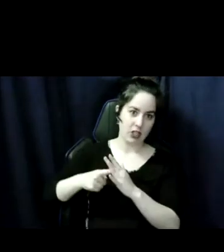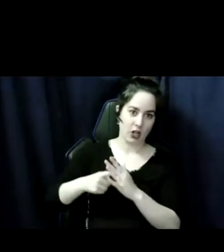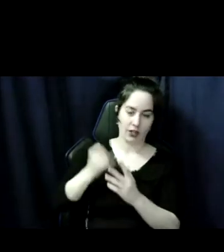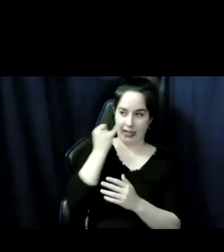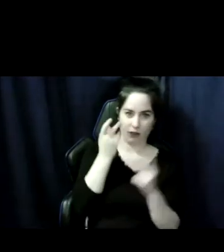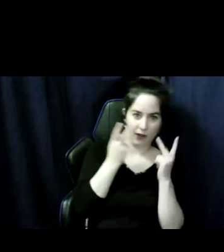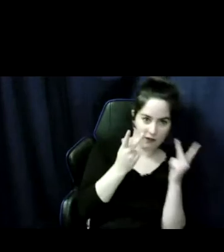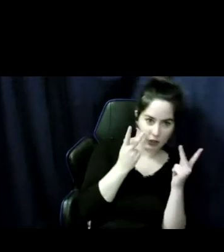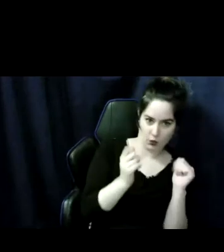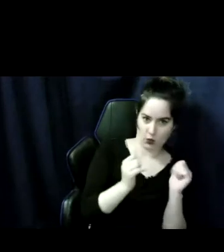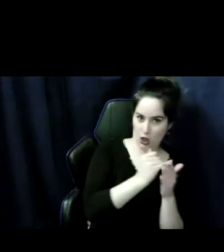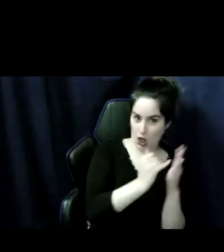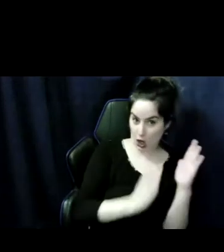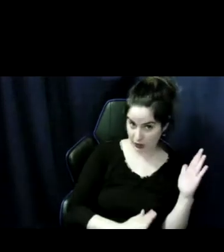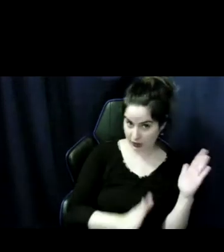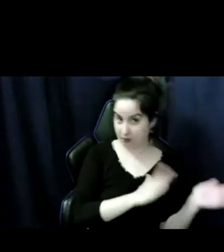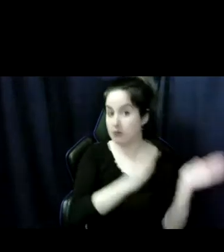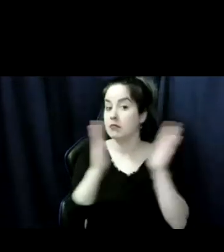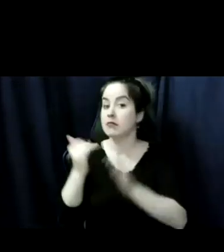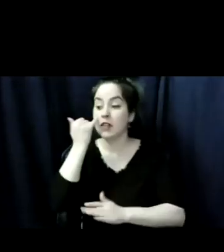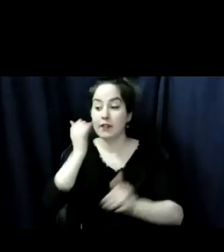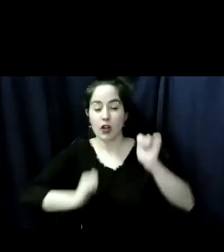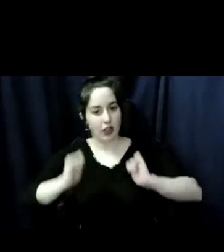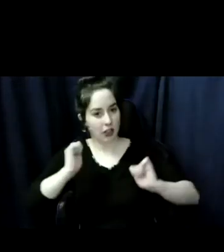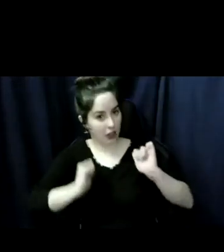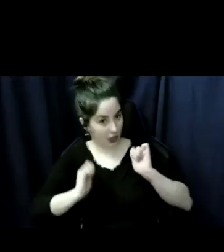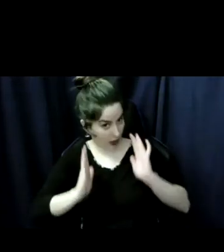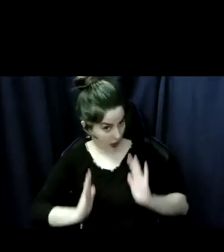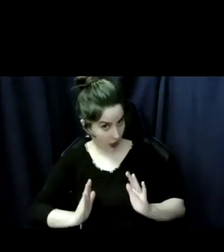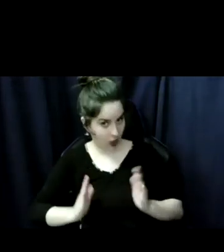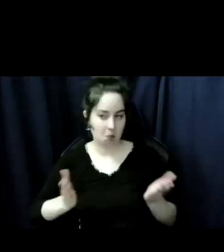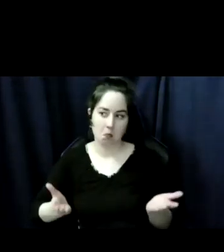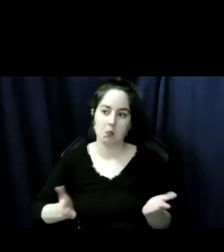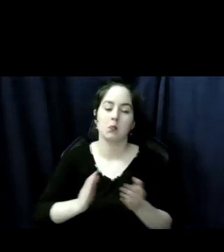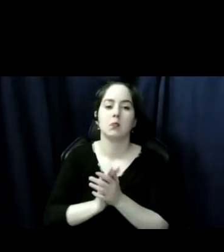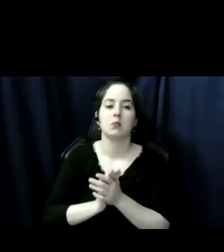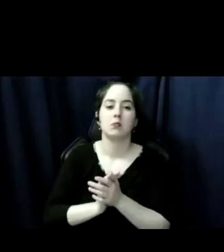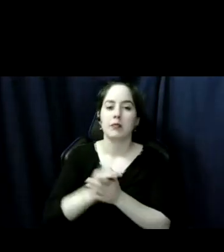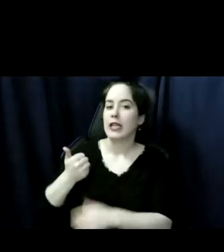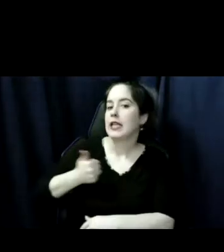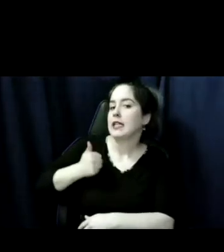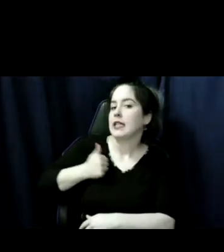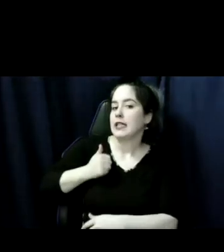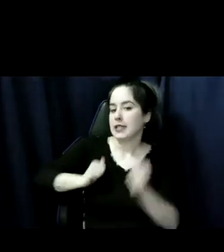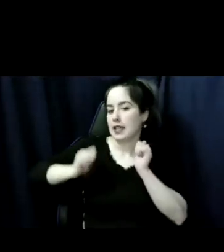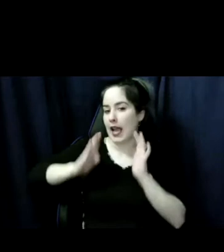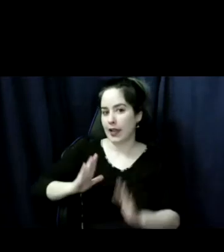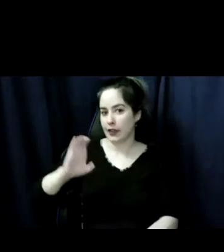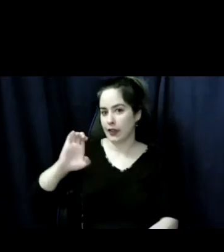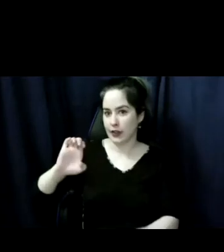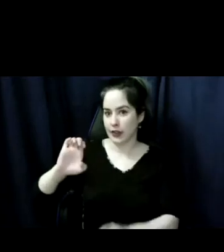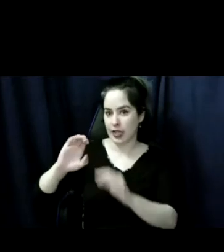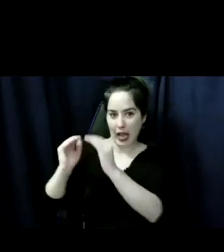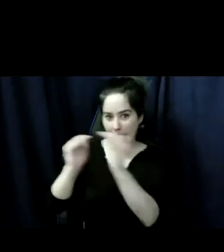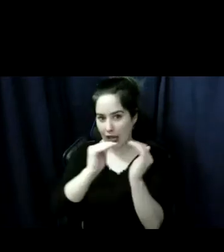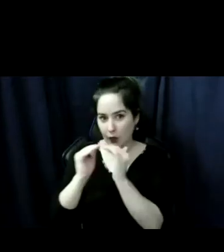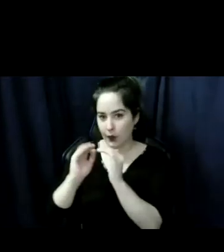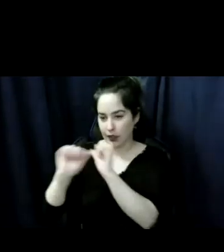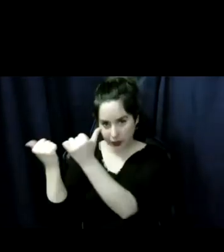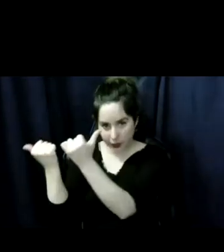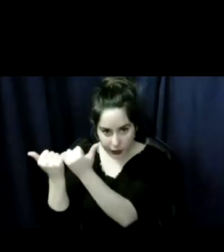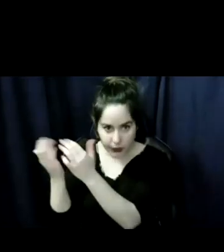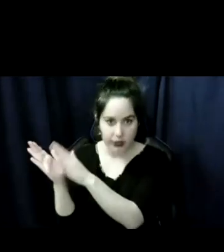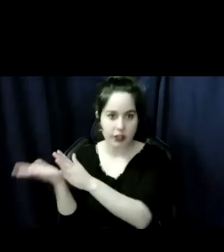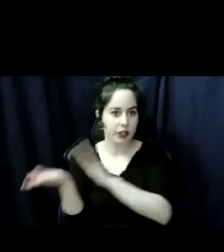theater artist, you would want to maybe look at say Canadian Actors Equity Association. If as a dance artist, you want to look at